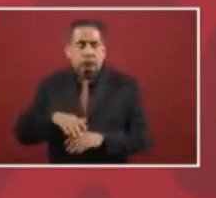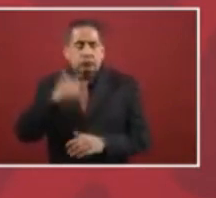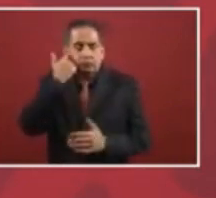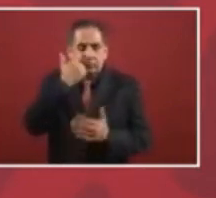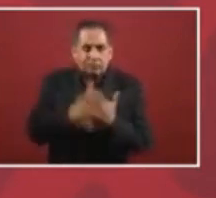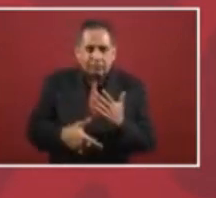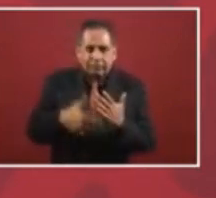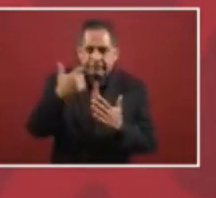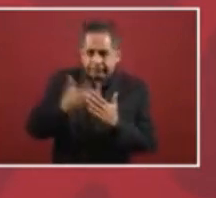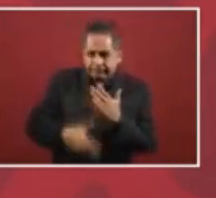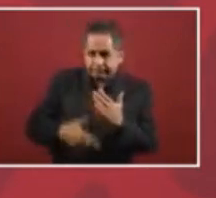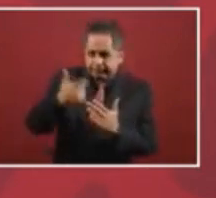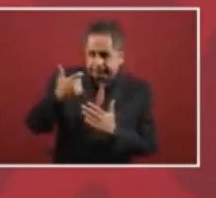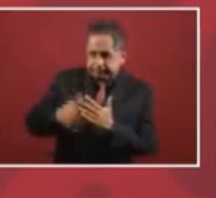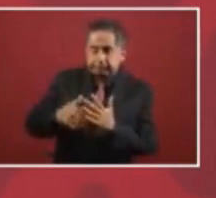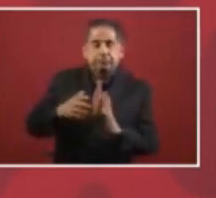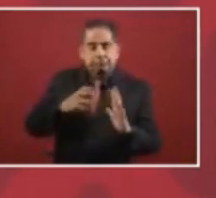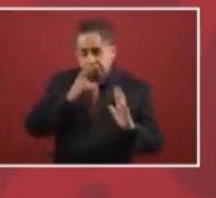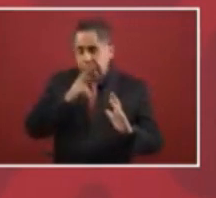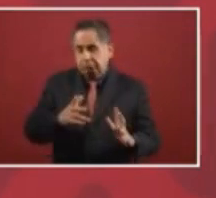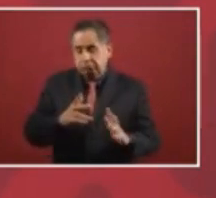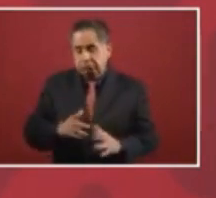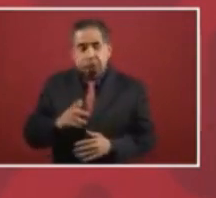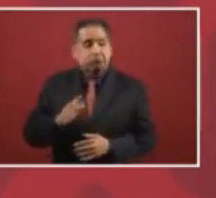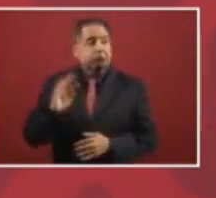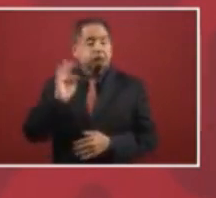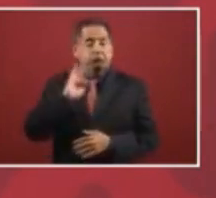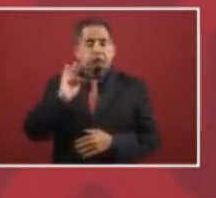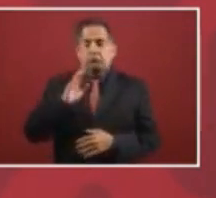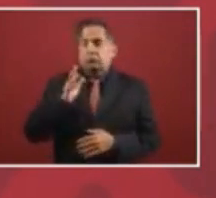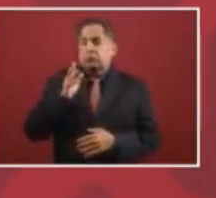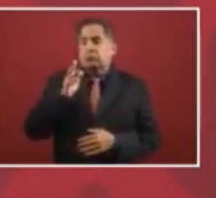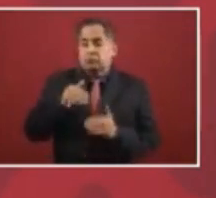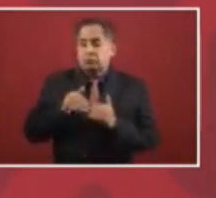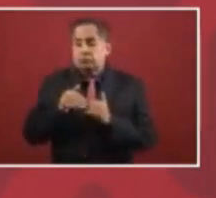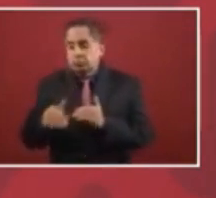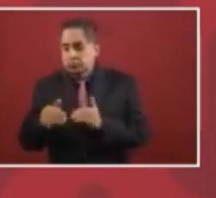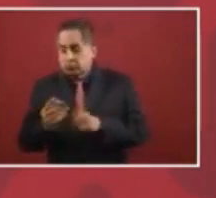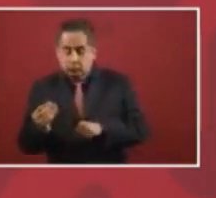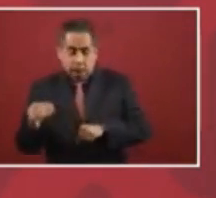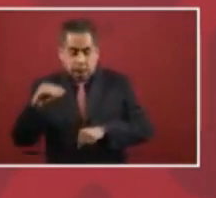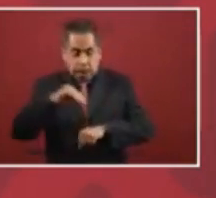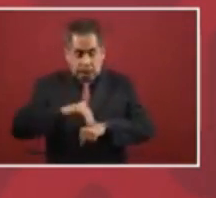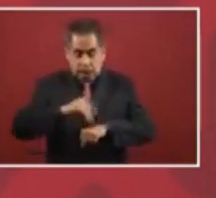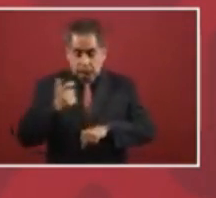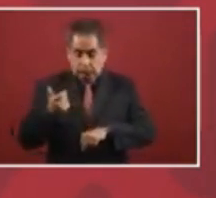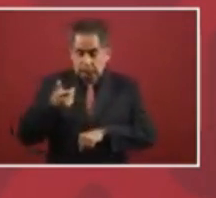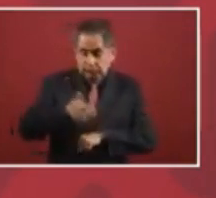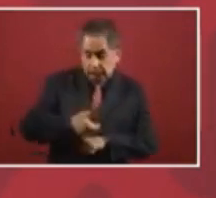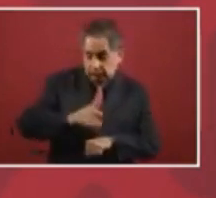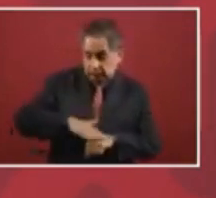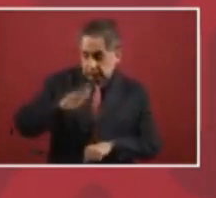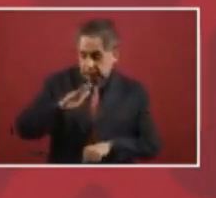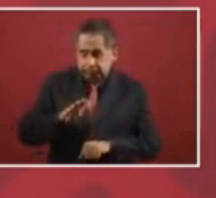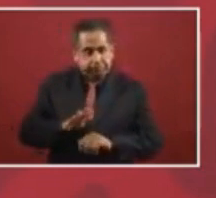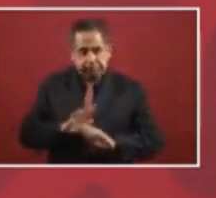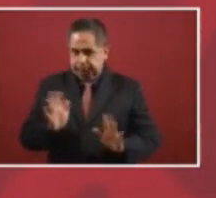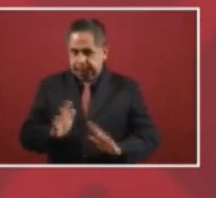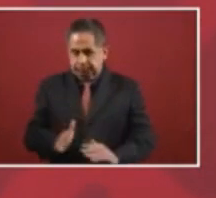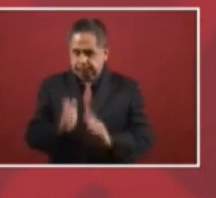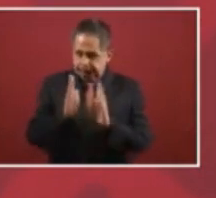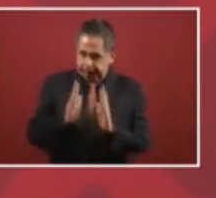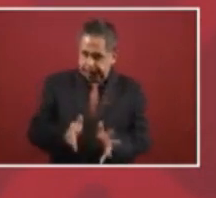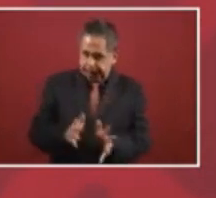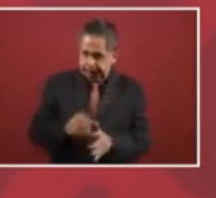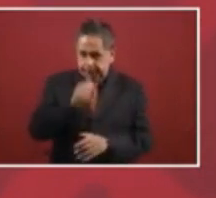with less costs, which will translate in not increasing the